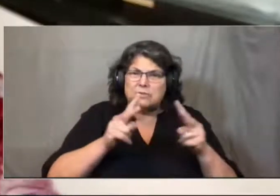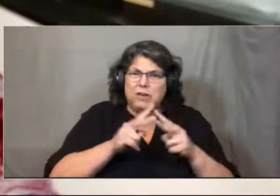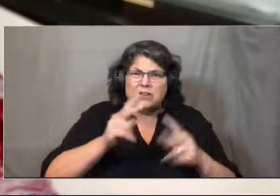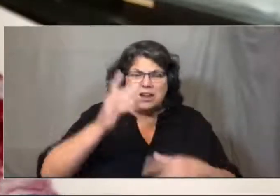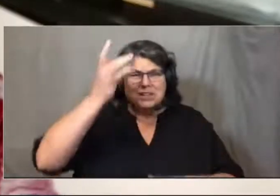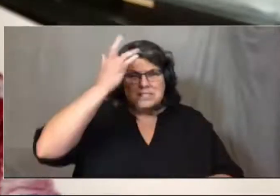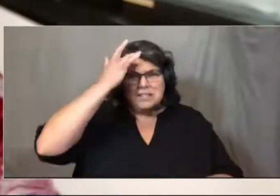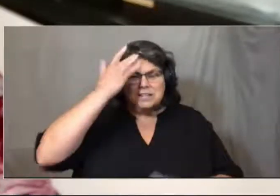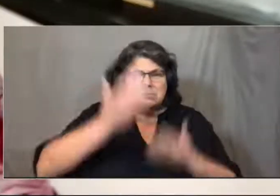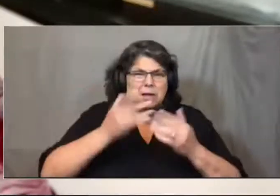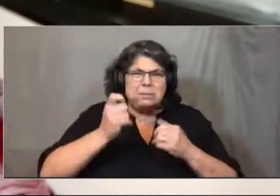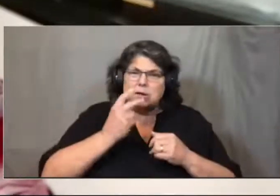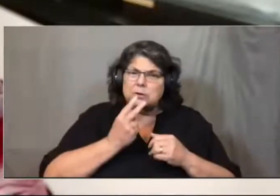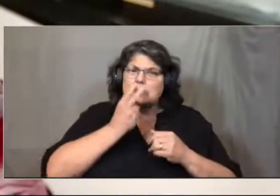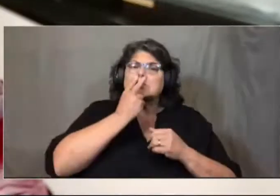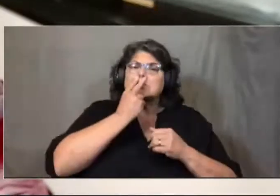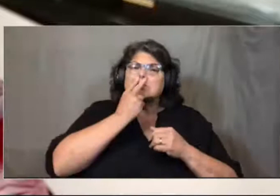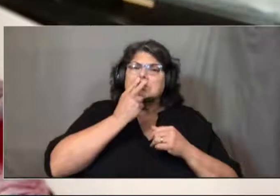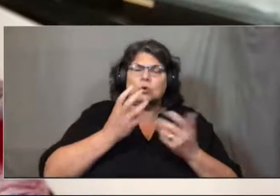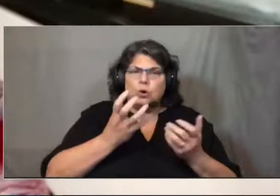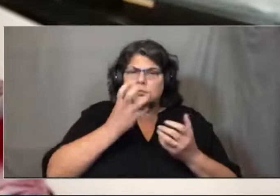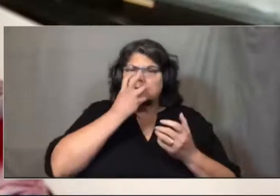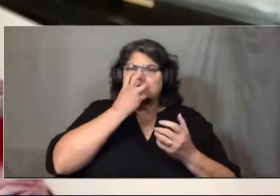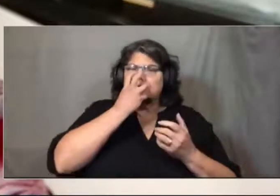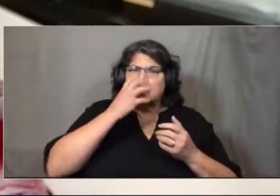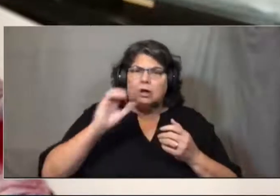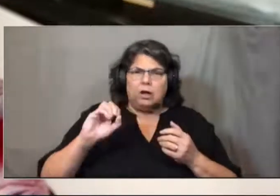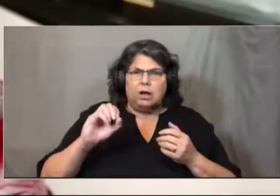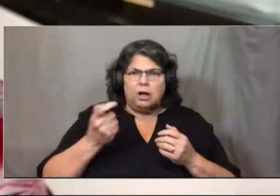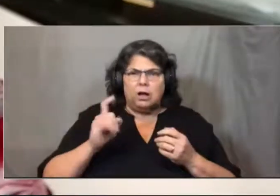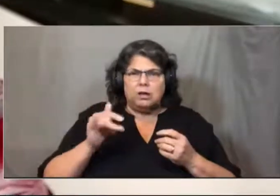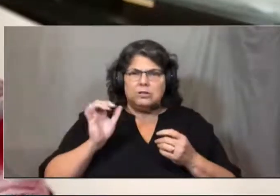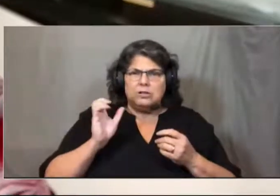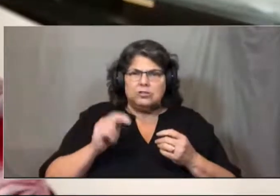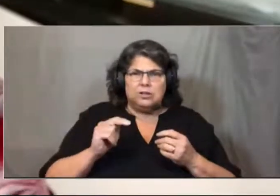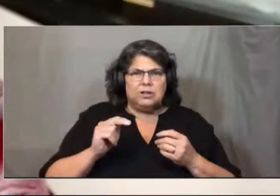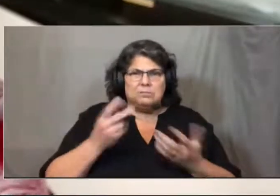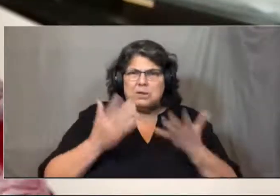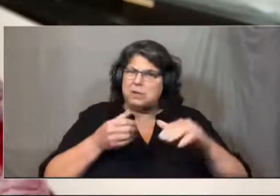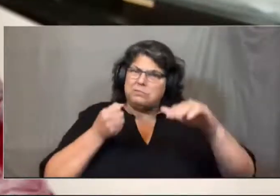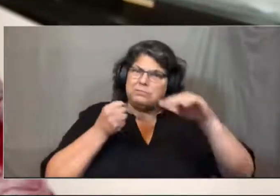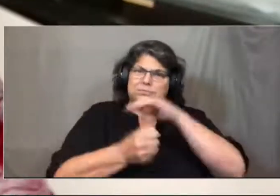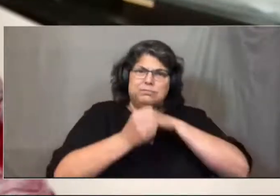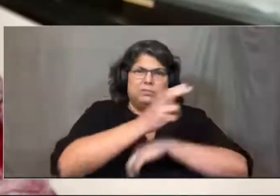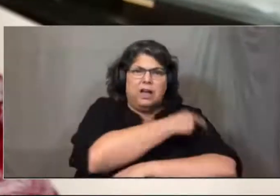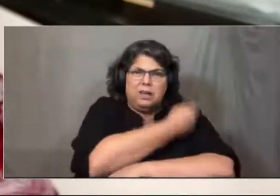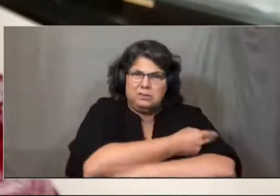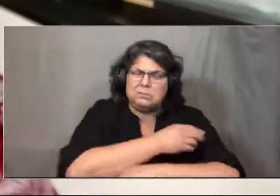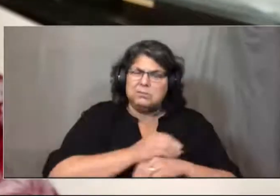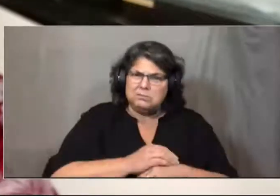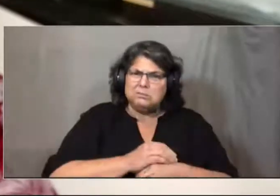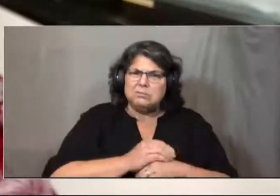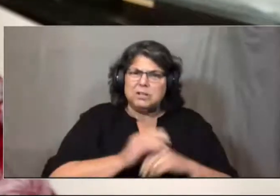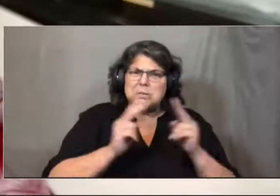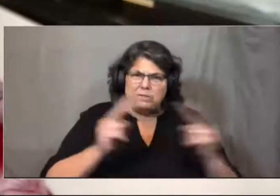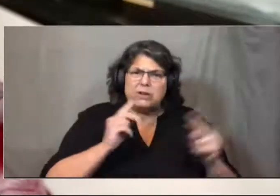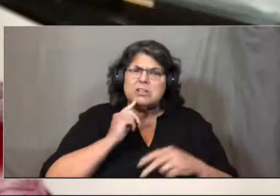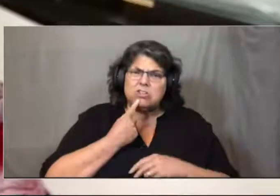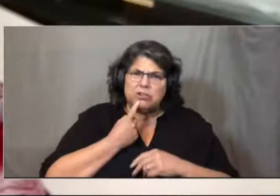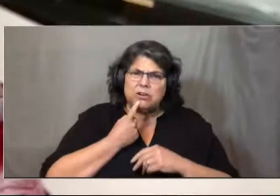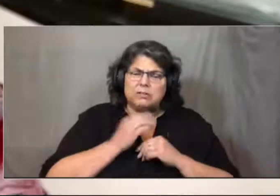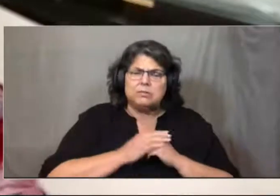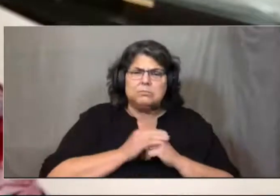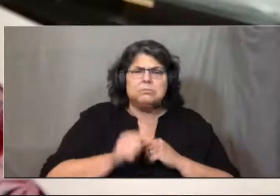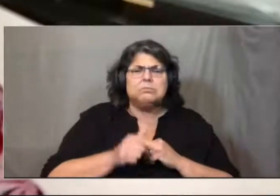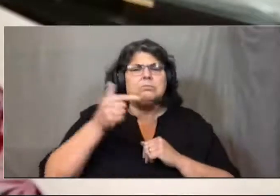being in a hospital. So those are pretty severe problems. And I'll turn it over, Barbara, if there's